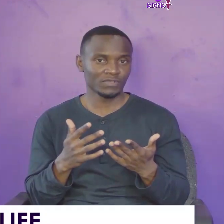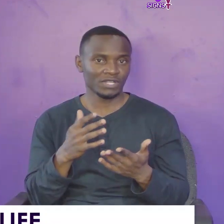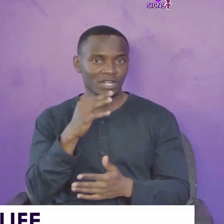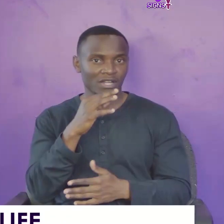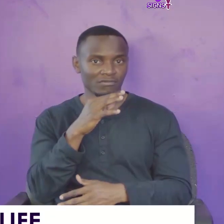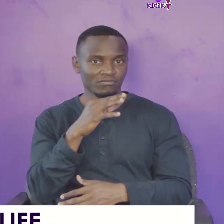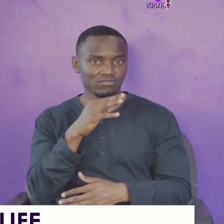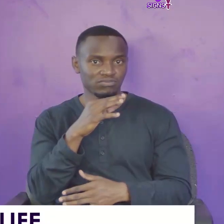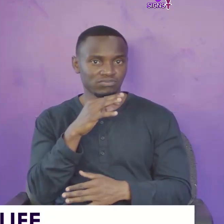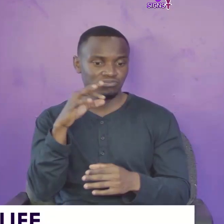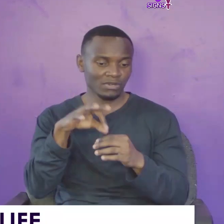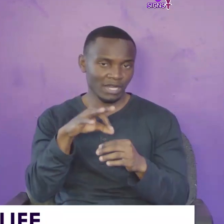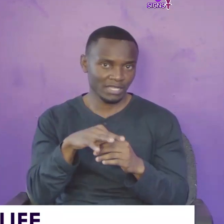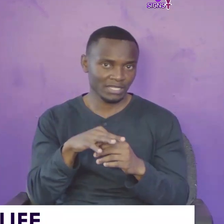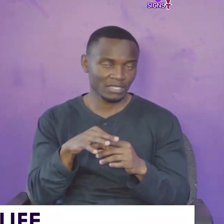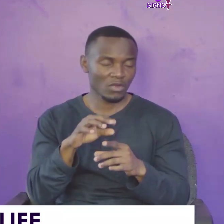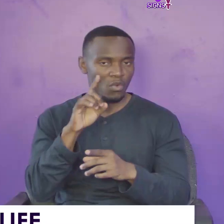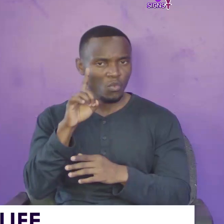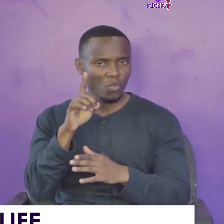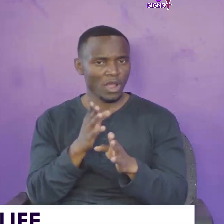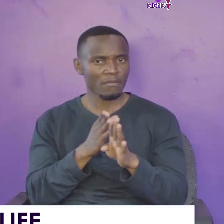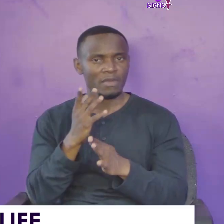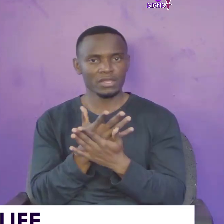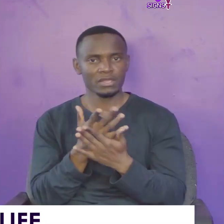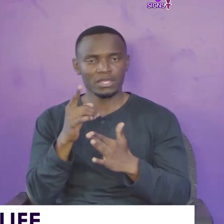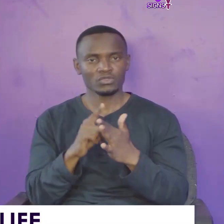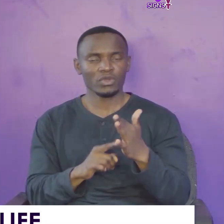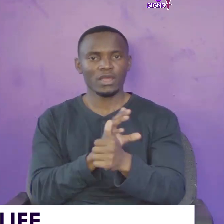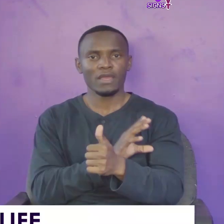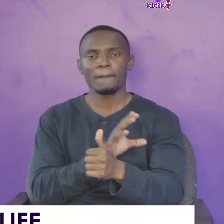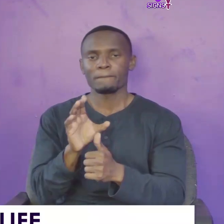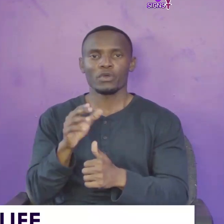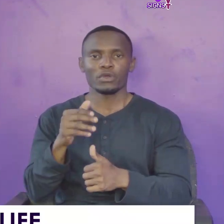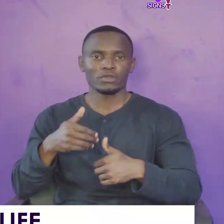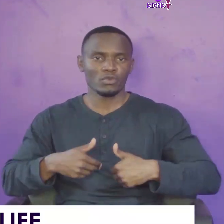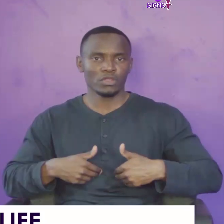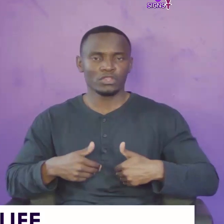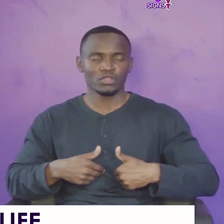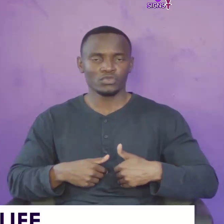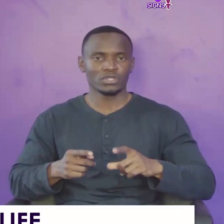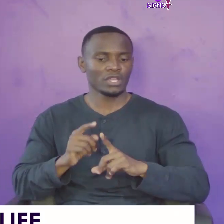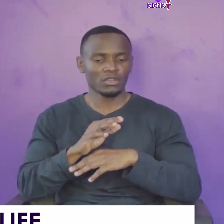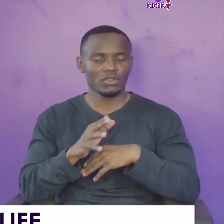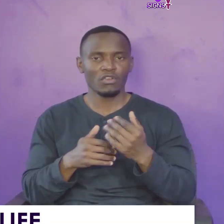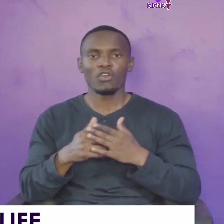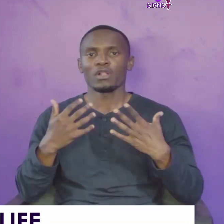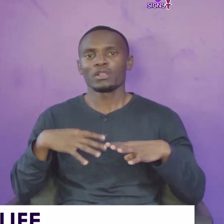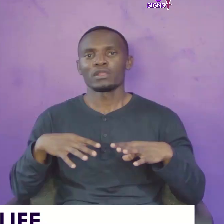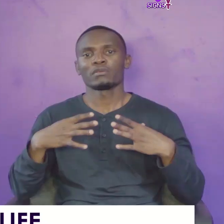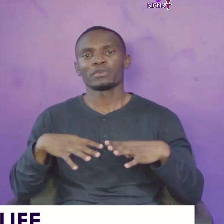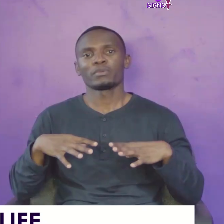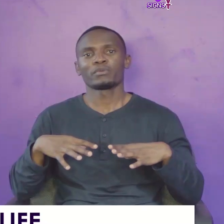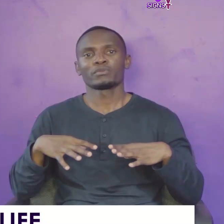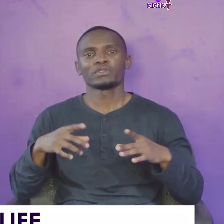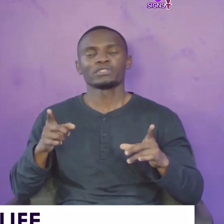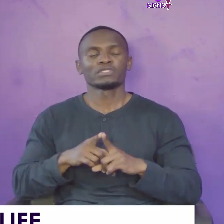is empowering your people, not just the youths or the jobless. You're able to look at the whole the whole circle. You're able to